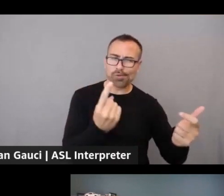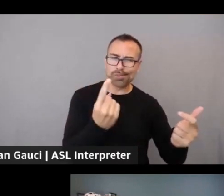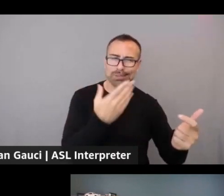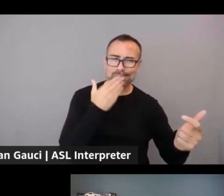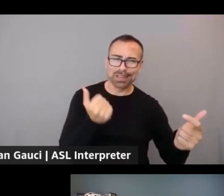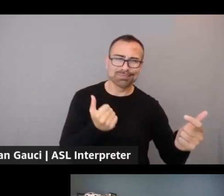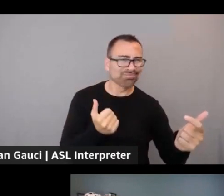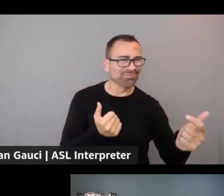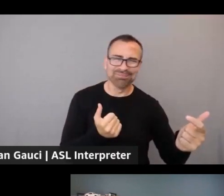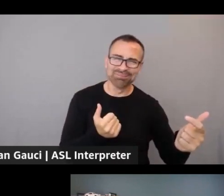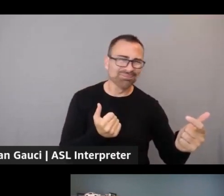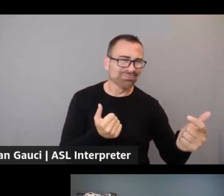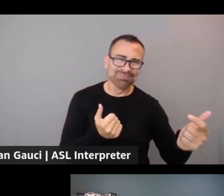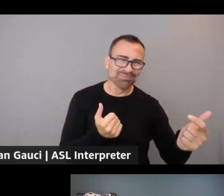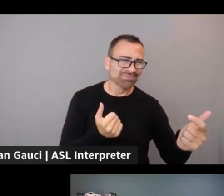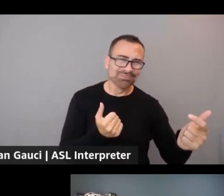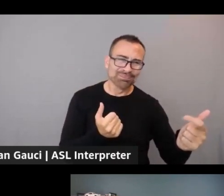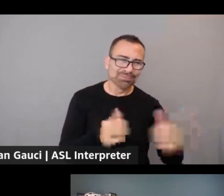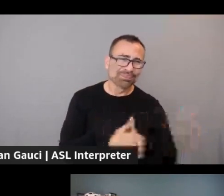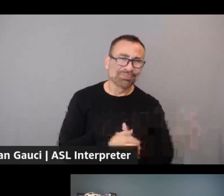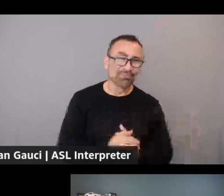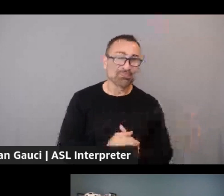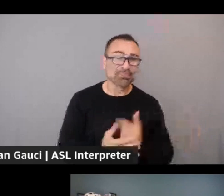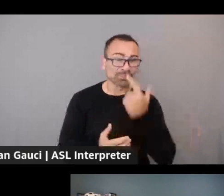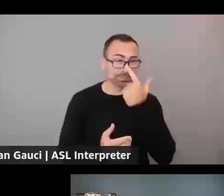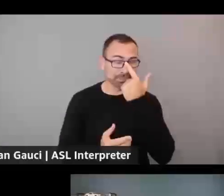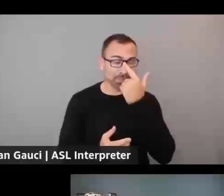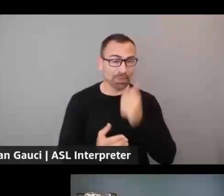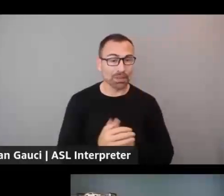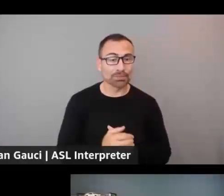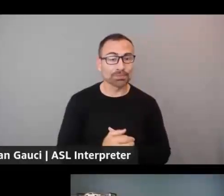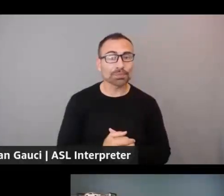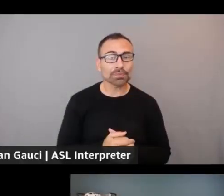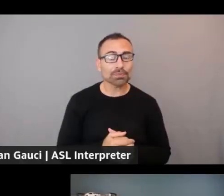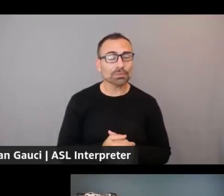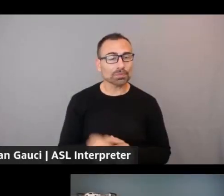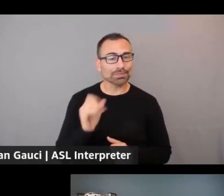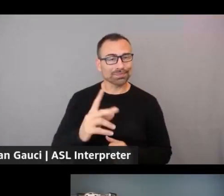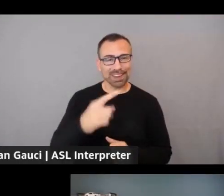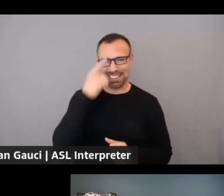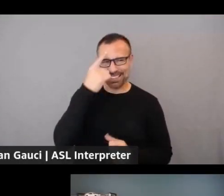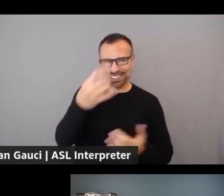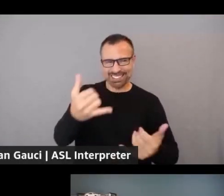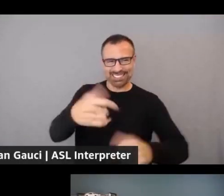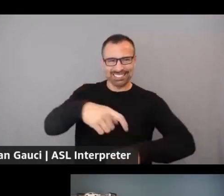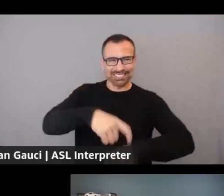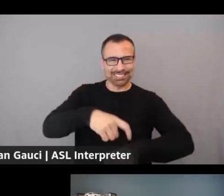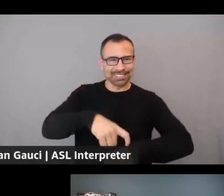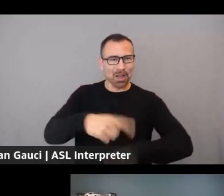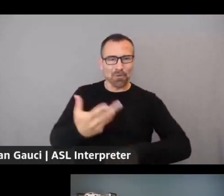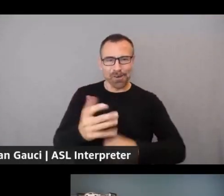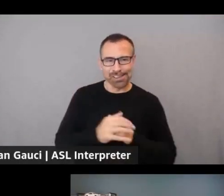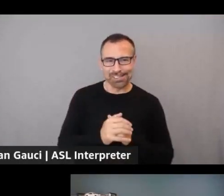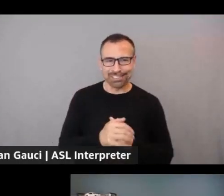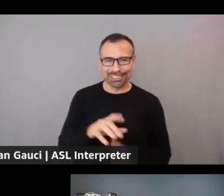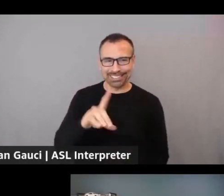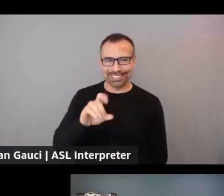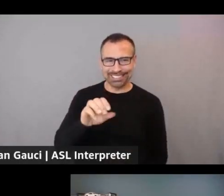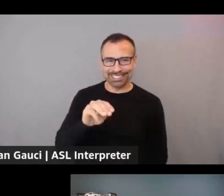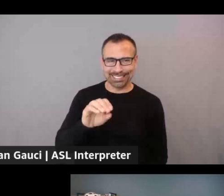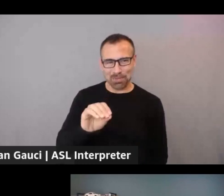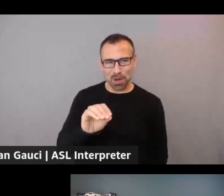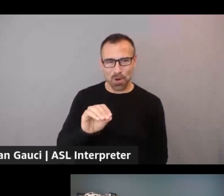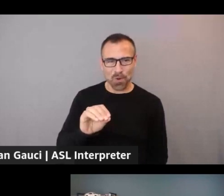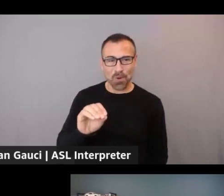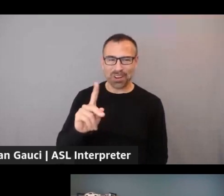great. All right, so I think we're getting close that it's time for Kyle to bring up a demo here. So what do